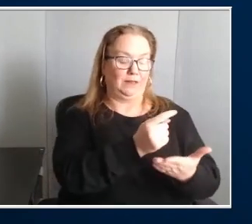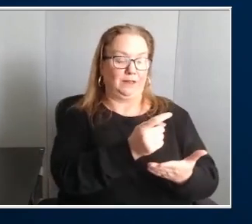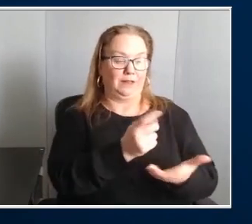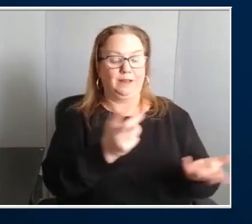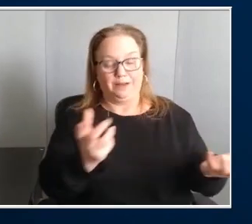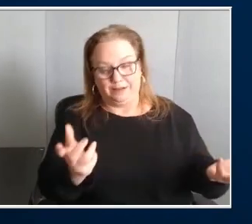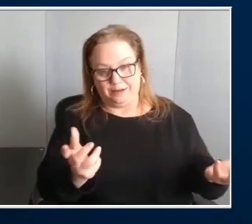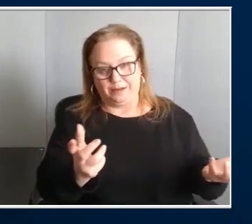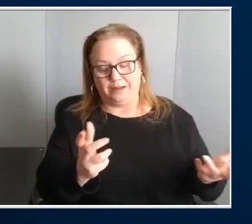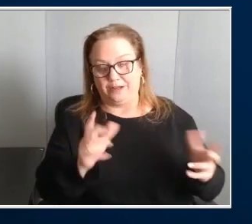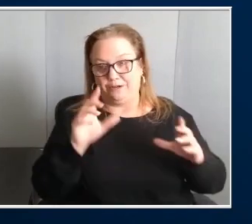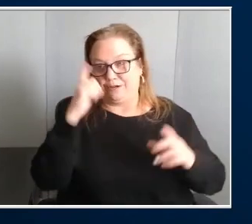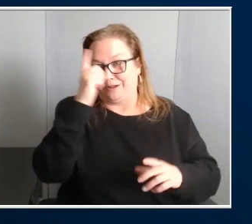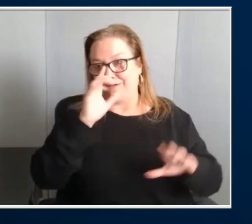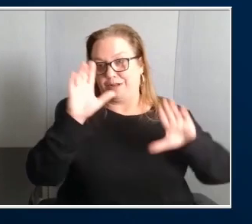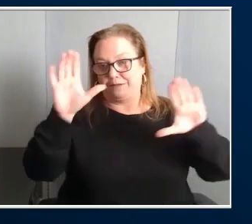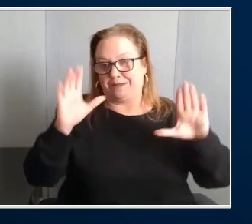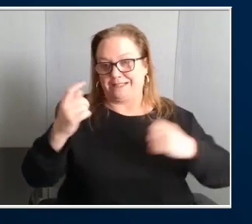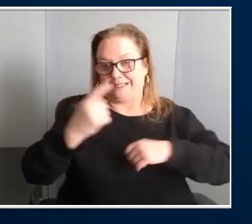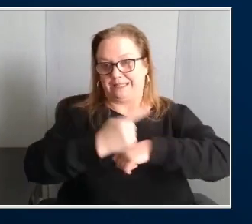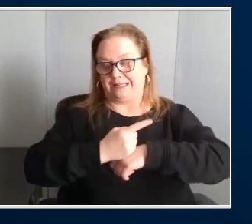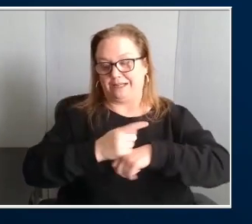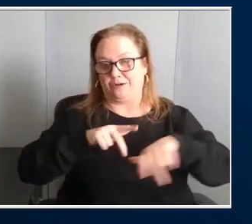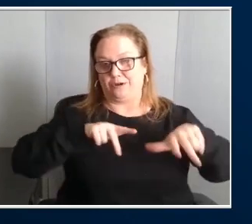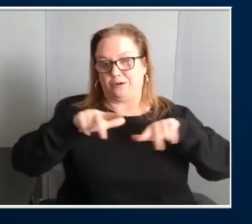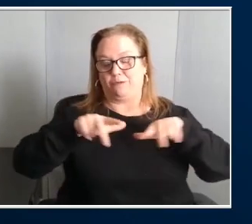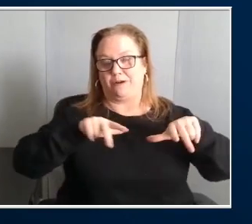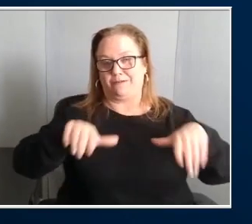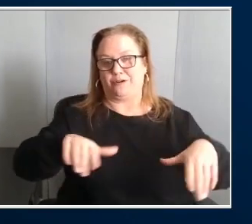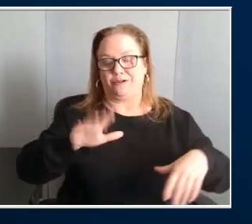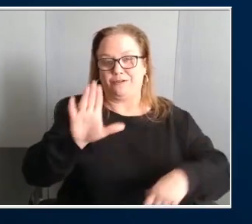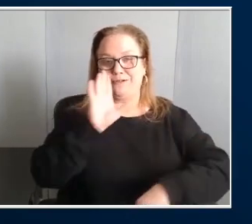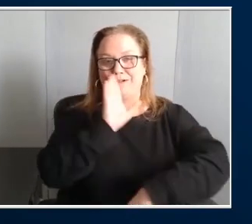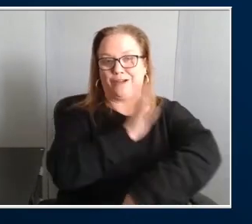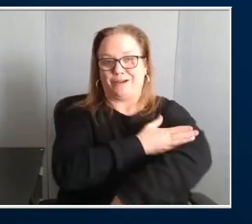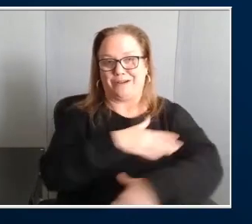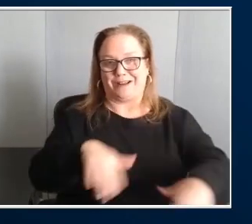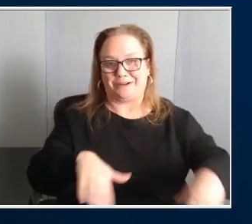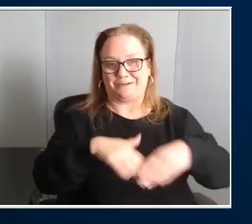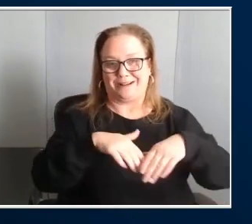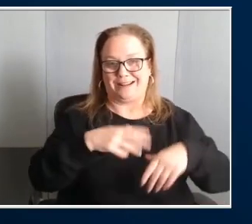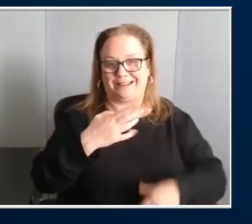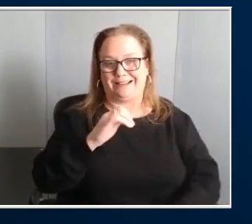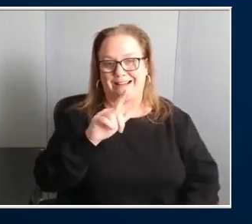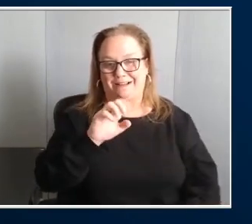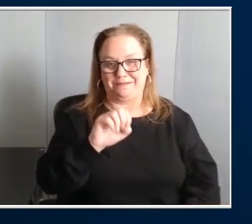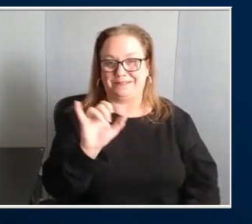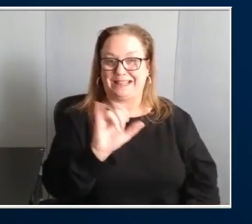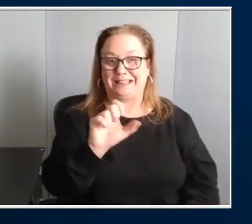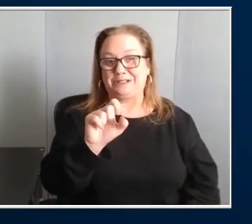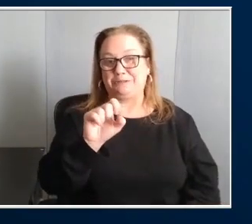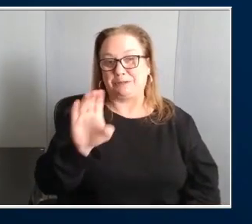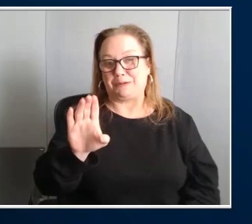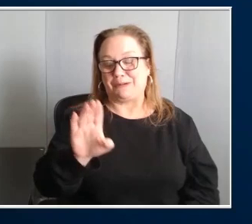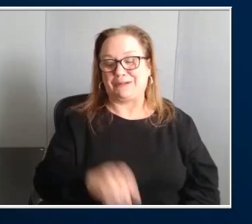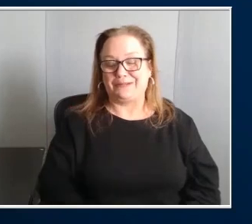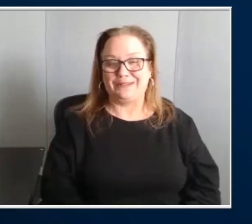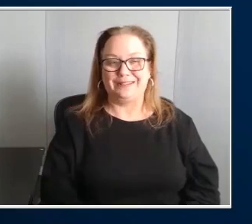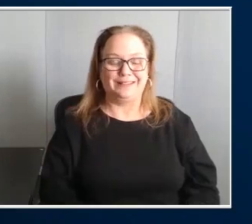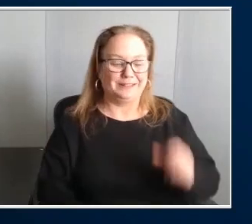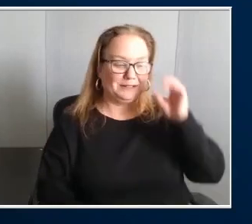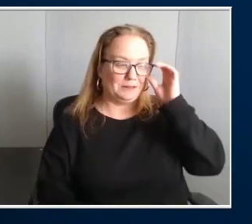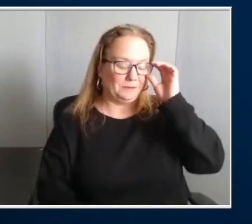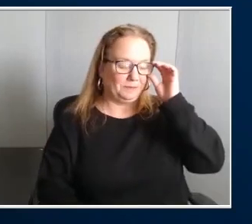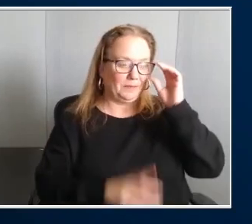you look amazing today, and you were able to walk your daughter down the aisle, which is like the Super Bowl. It is, and we've talked on this